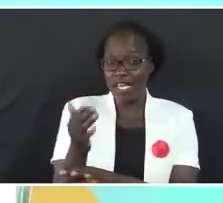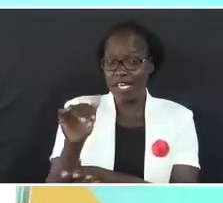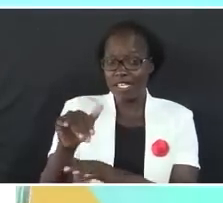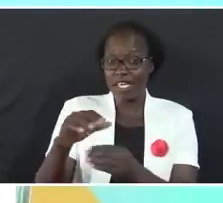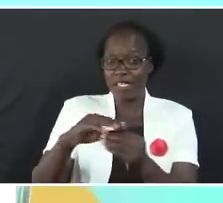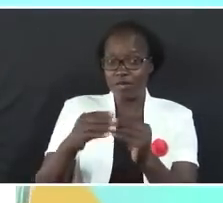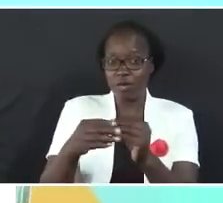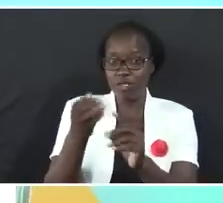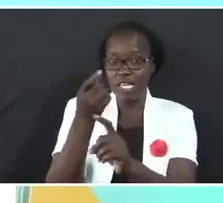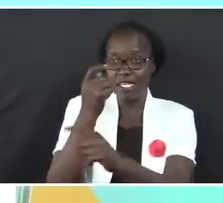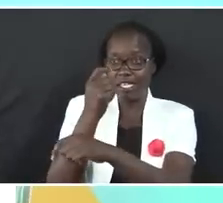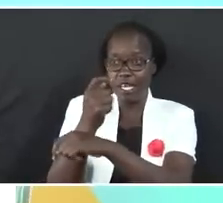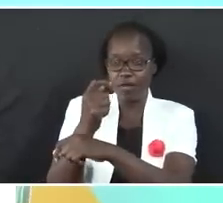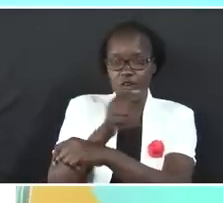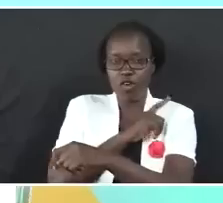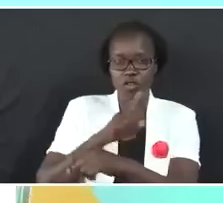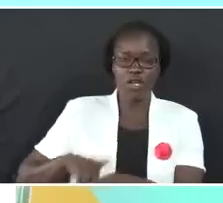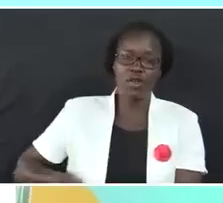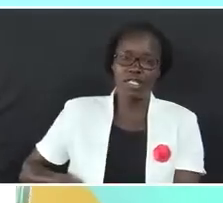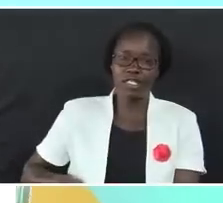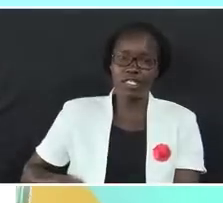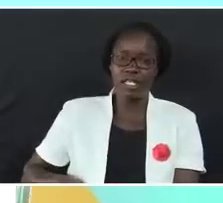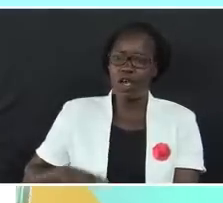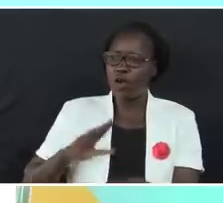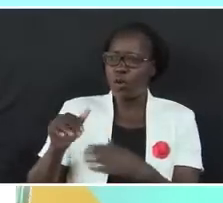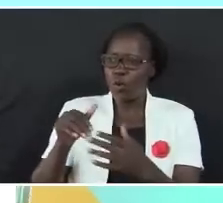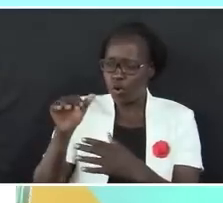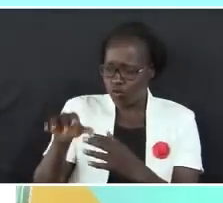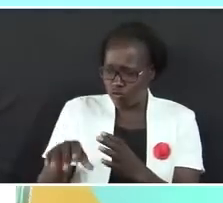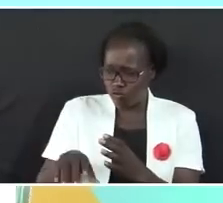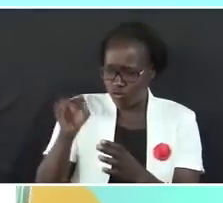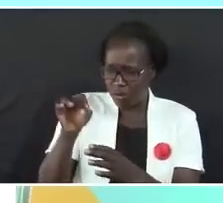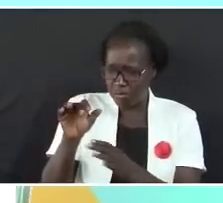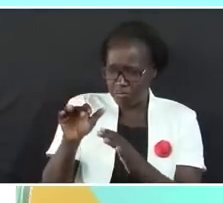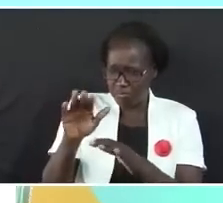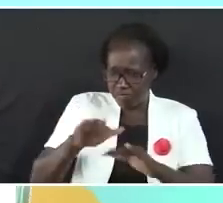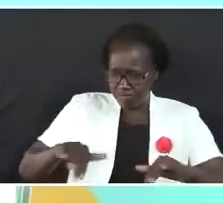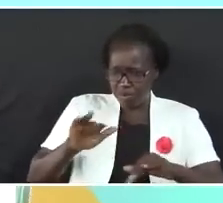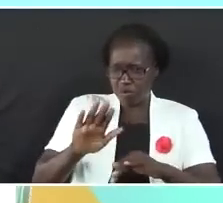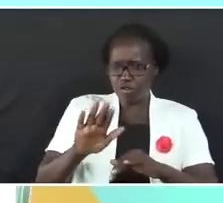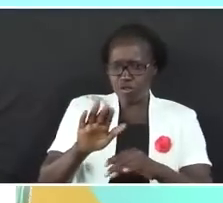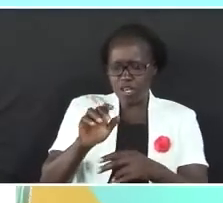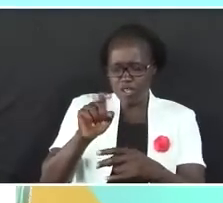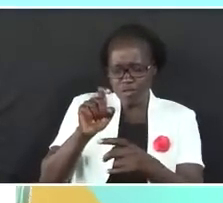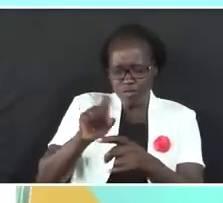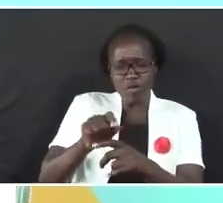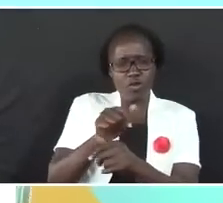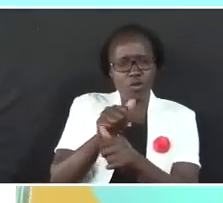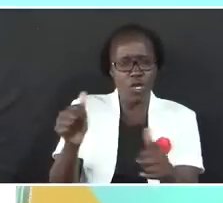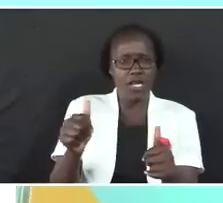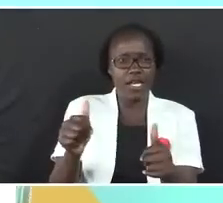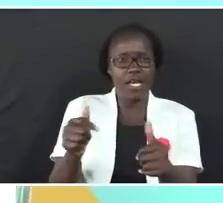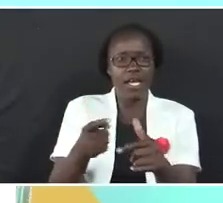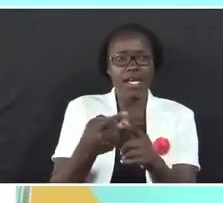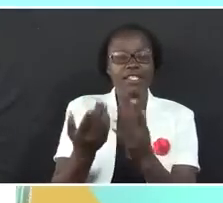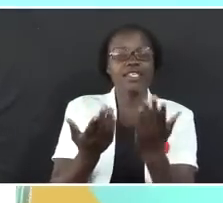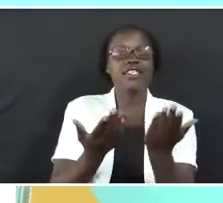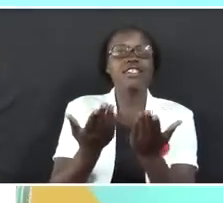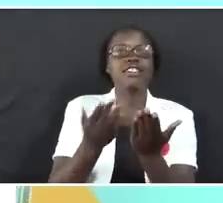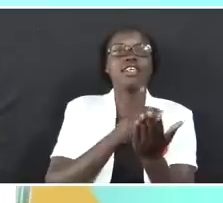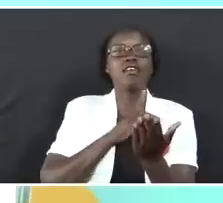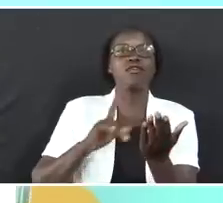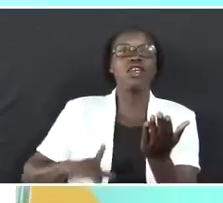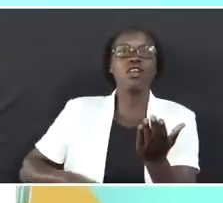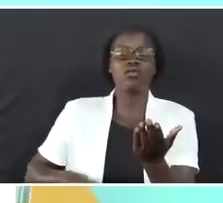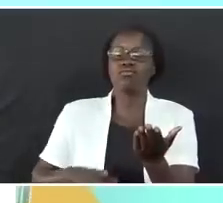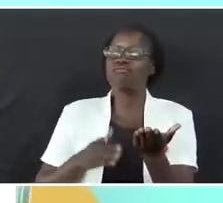the temple of the Lord. You all need to find your space, fit in so well, and serve the